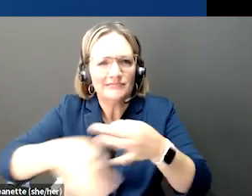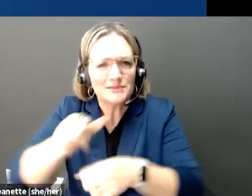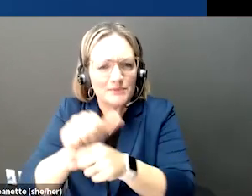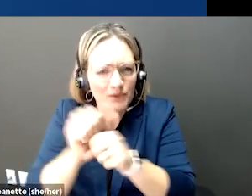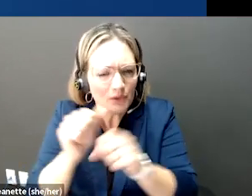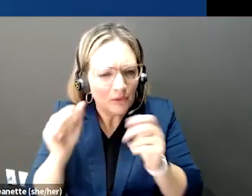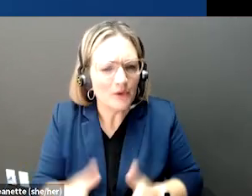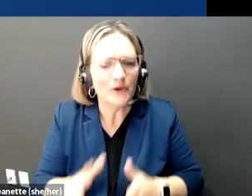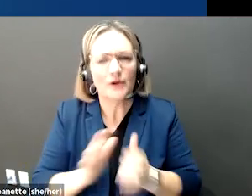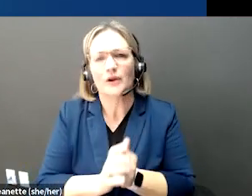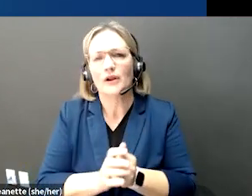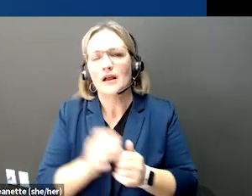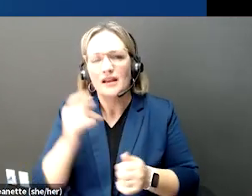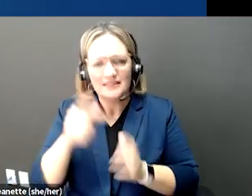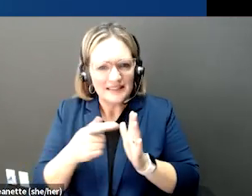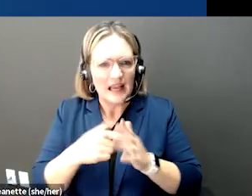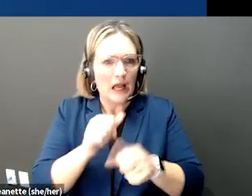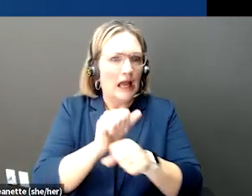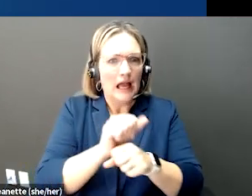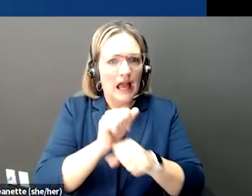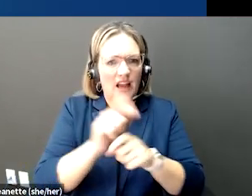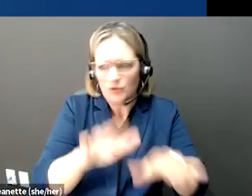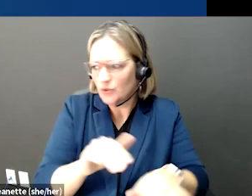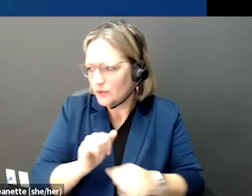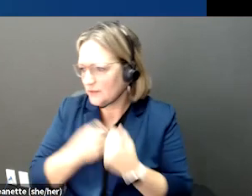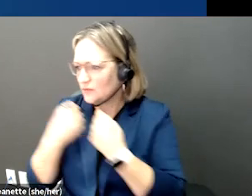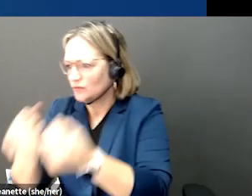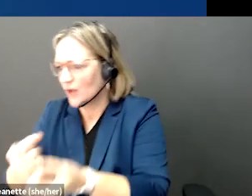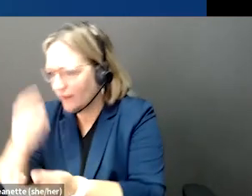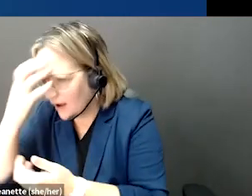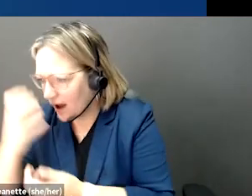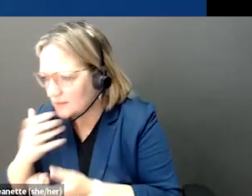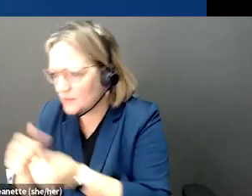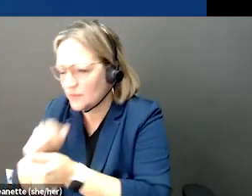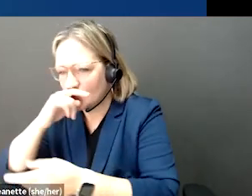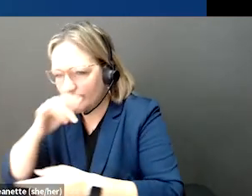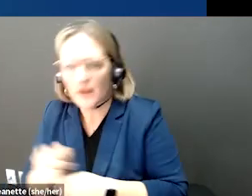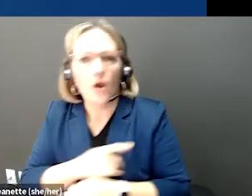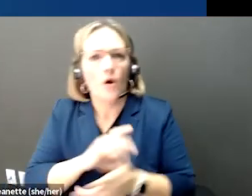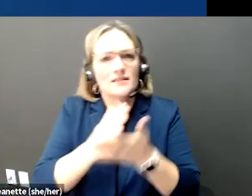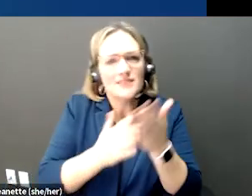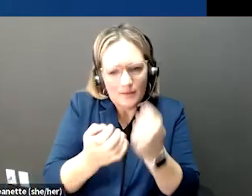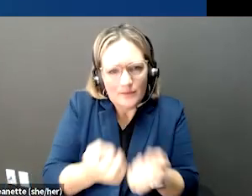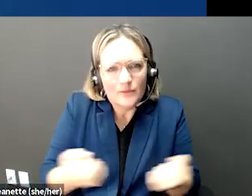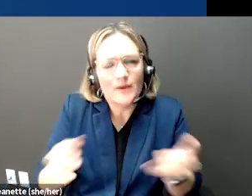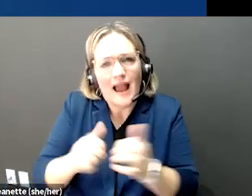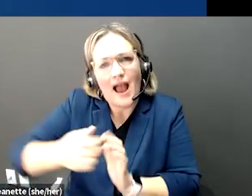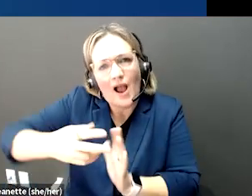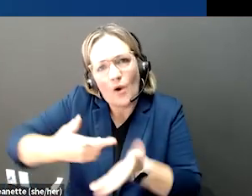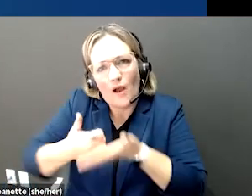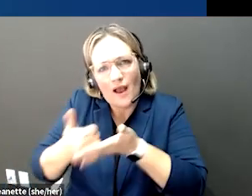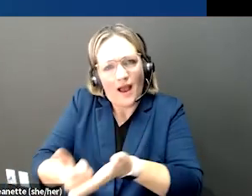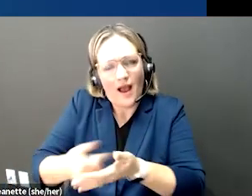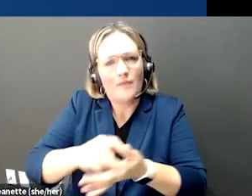managing leave from work for hospital visits, how to get a child to use assistive reading technology at home, questions about